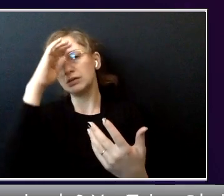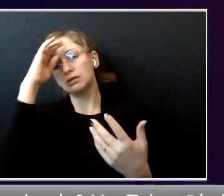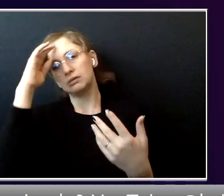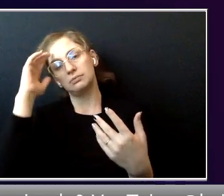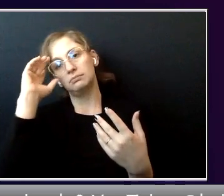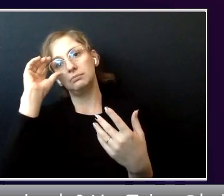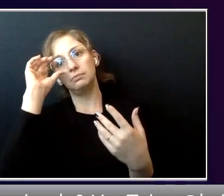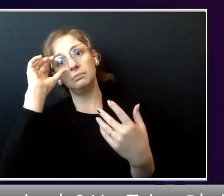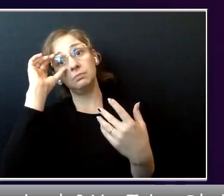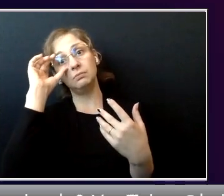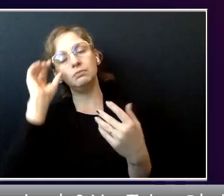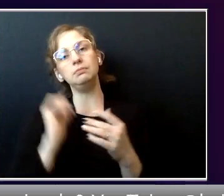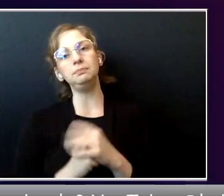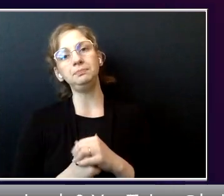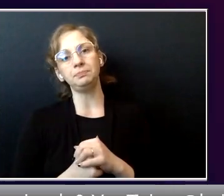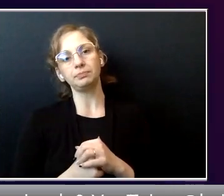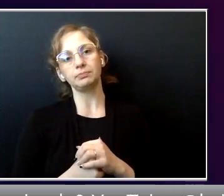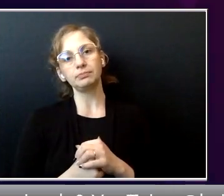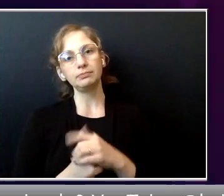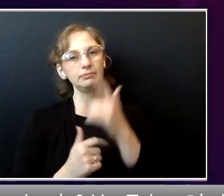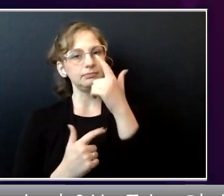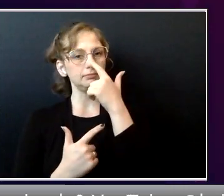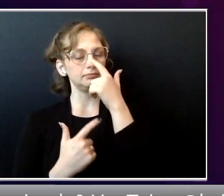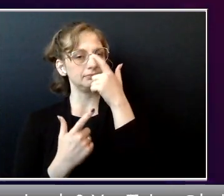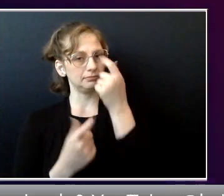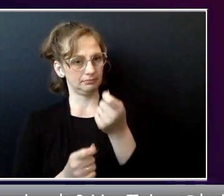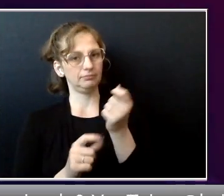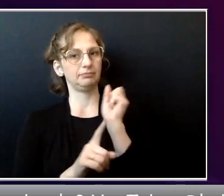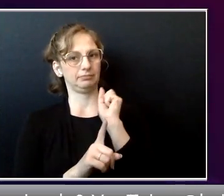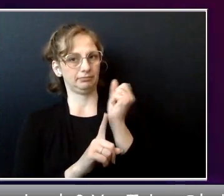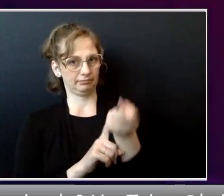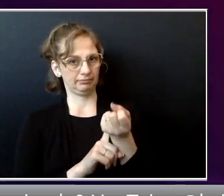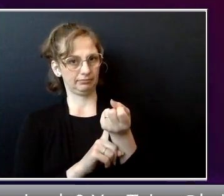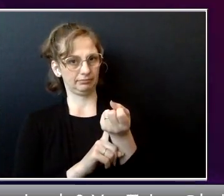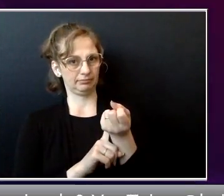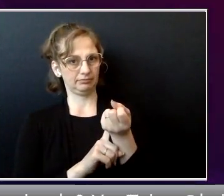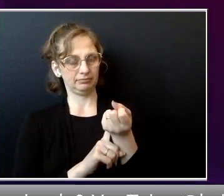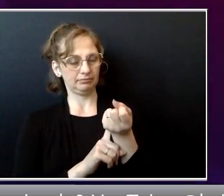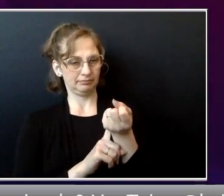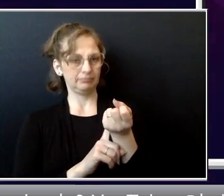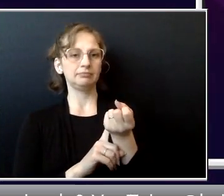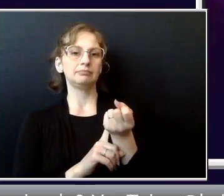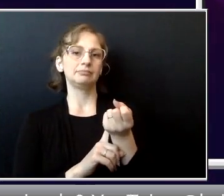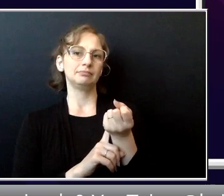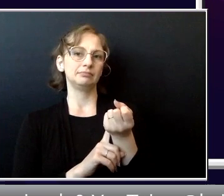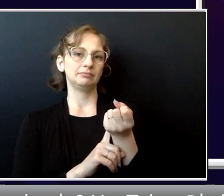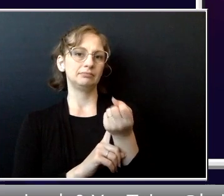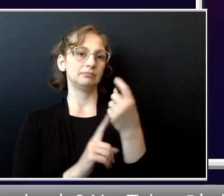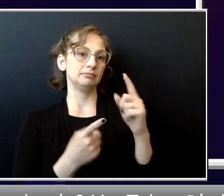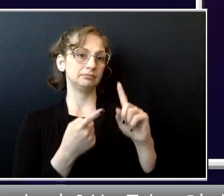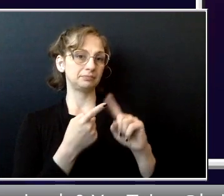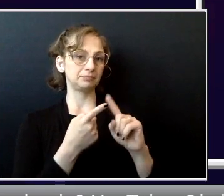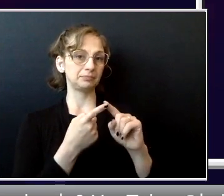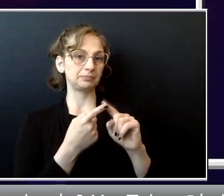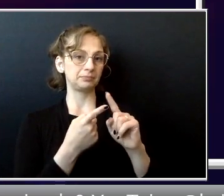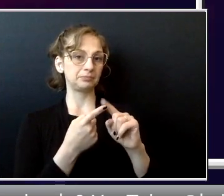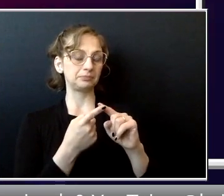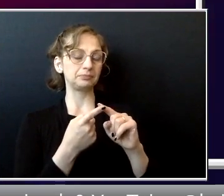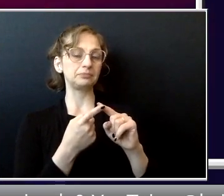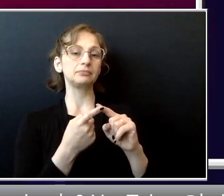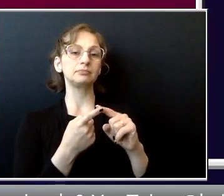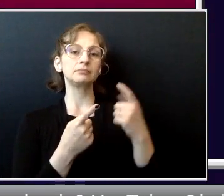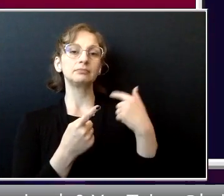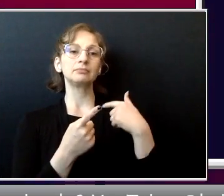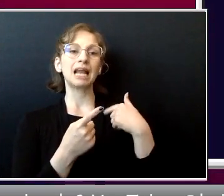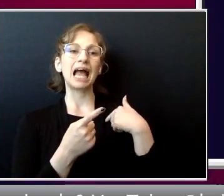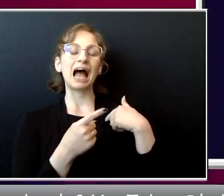So this was an interesting situation, kind of masked under two things. One is I initially had torn my left